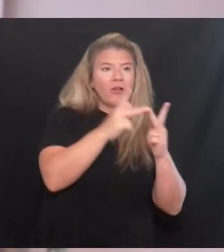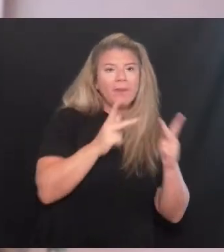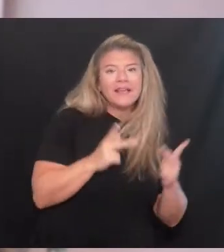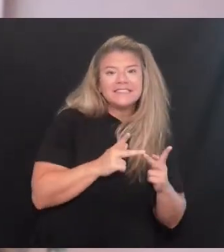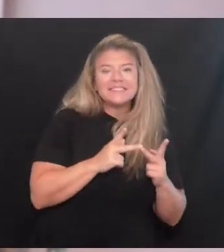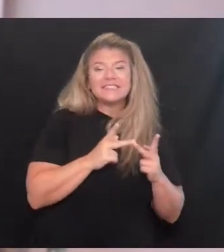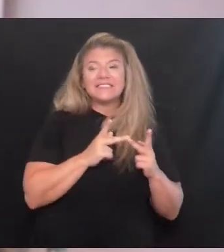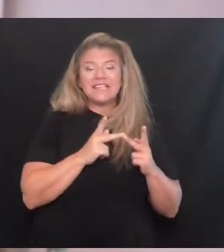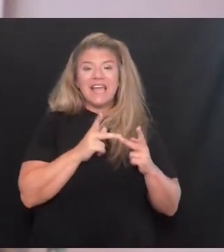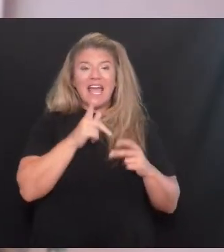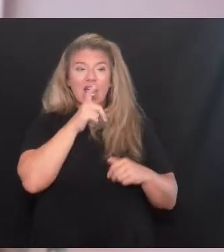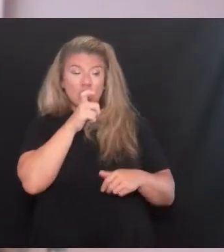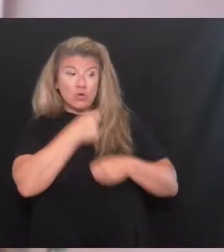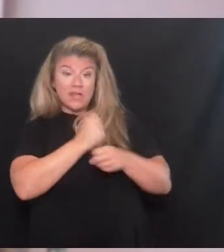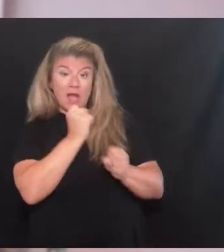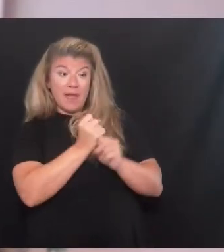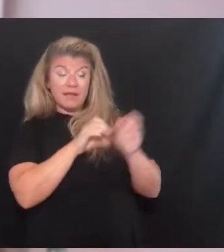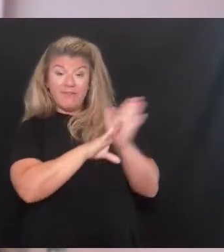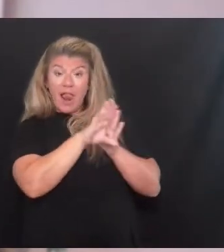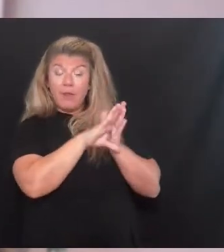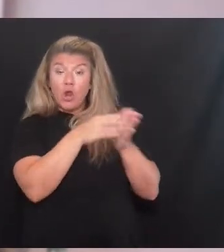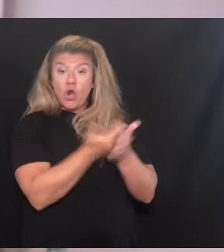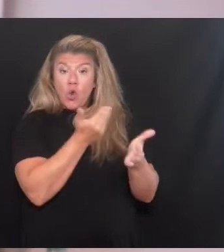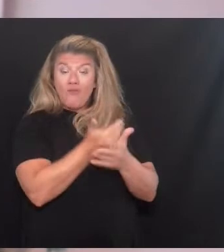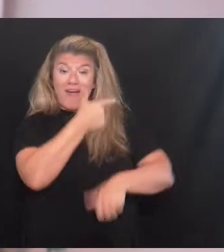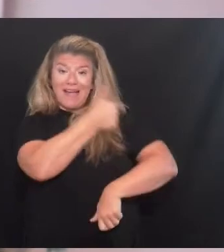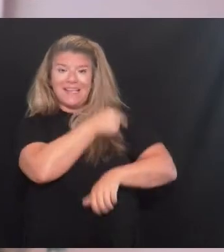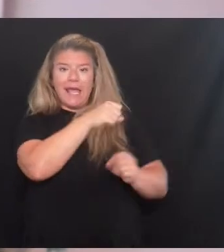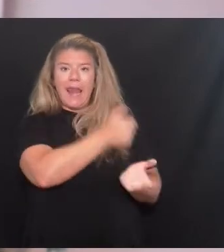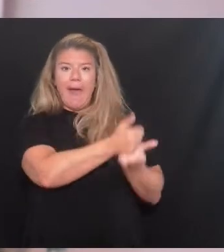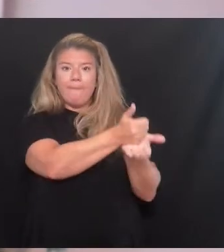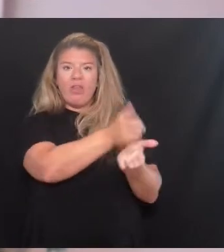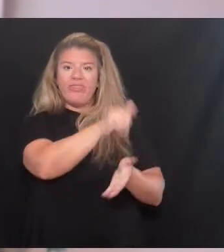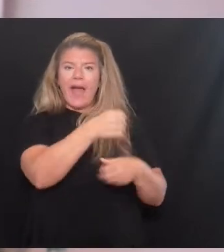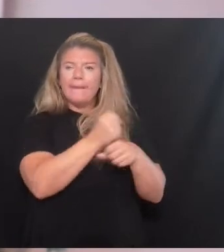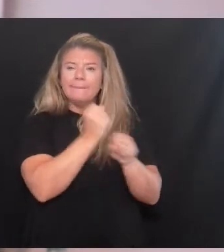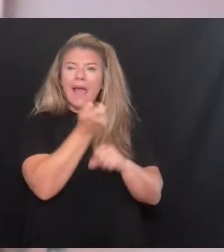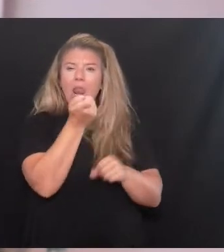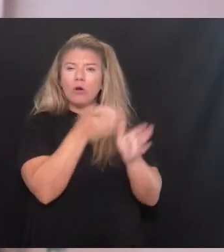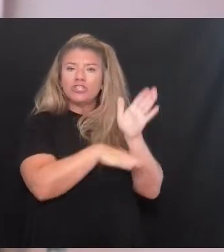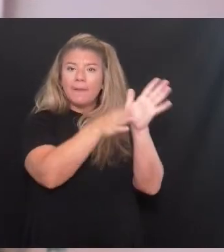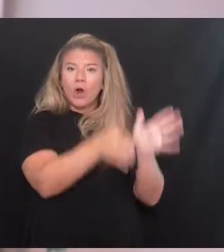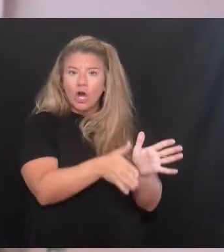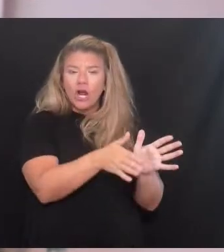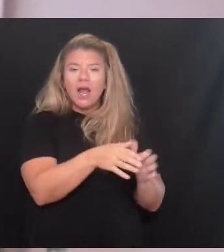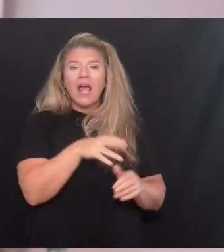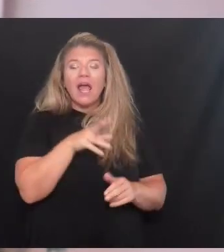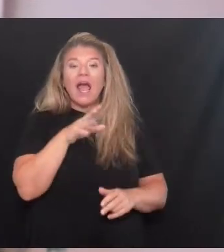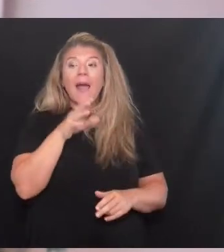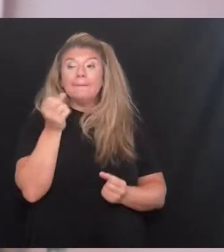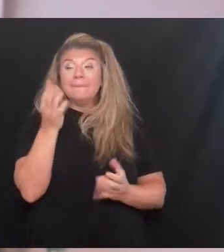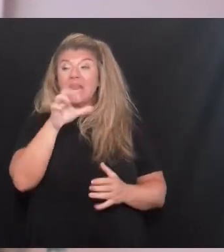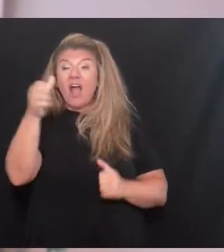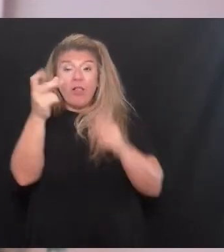other vaccines might be able to help with that. And then, as you say, David, in many parts of the world,